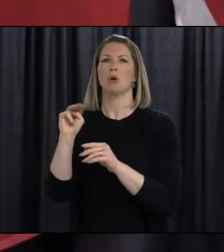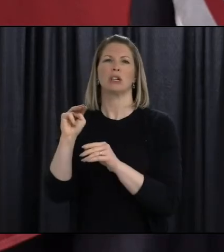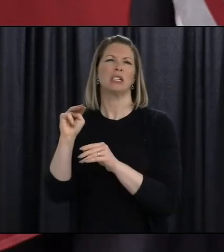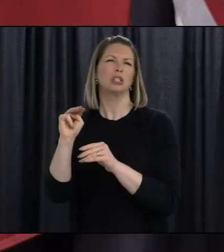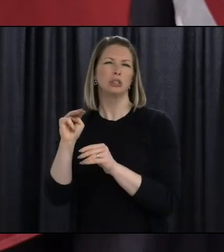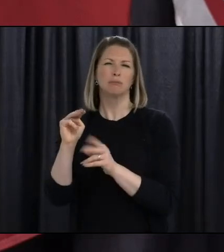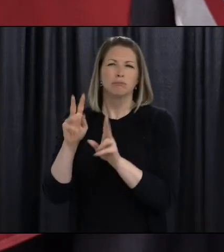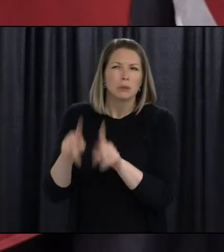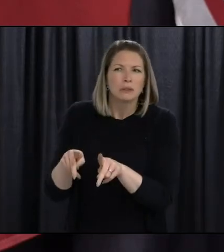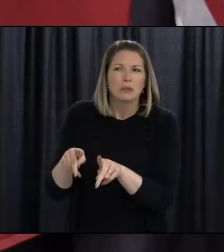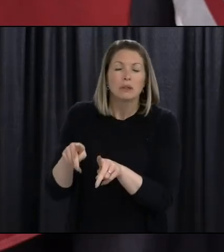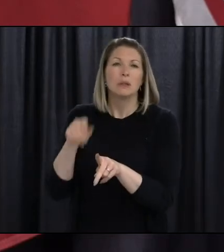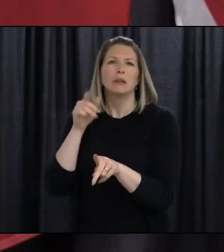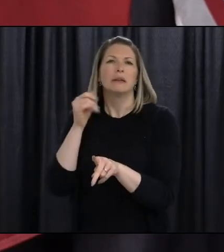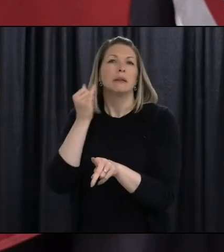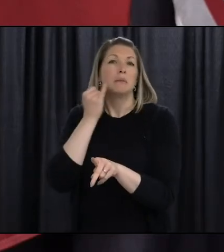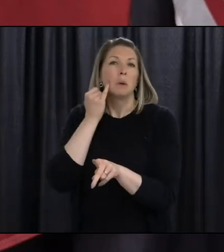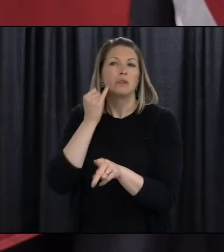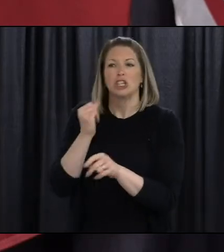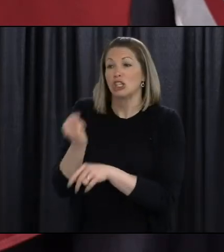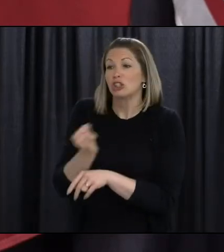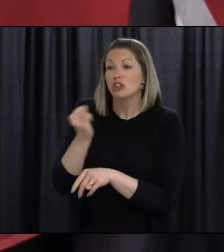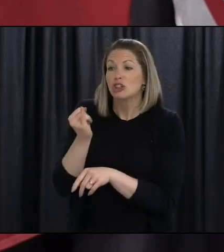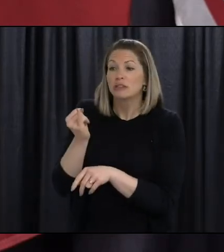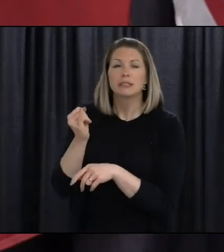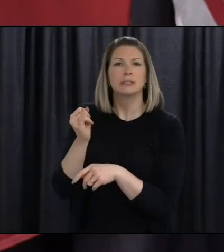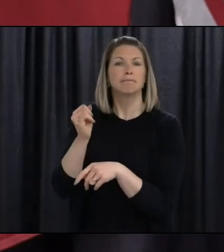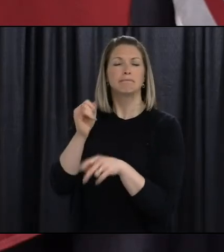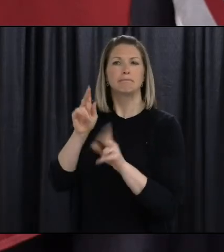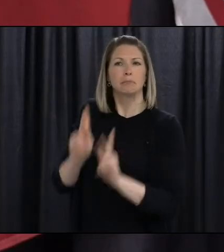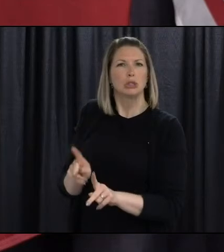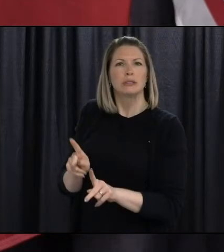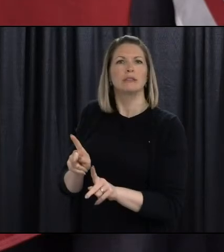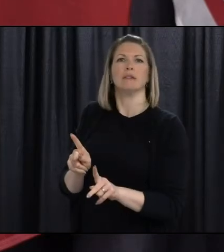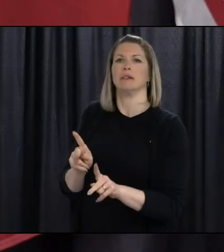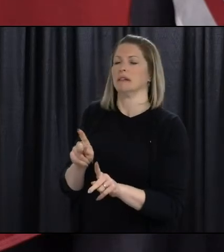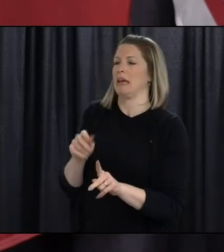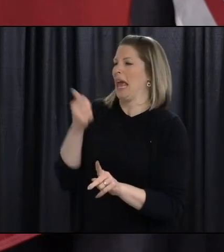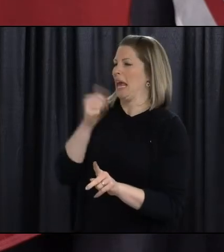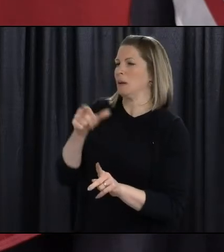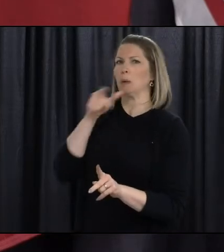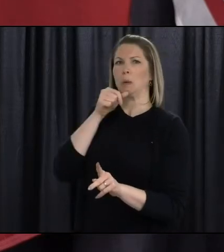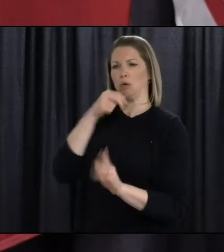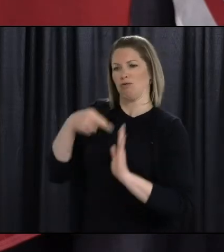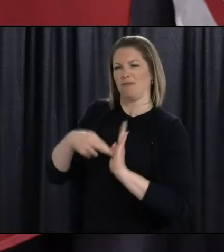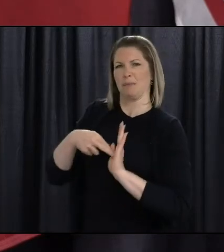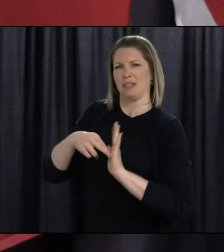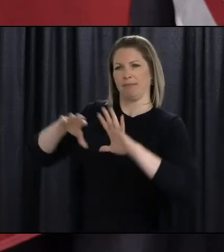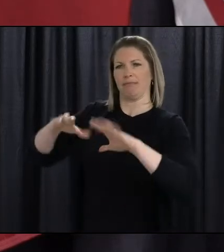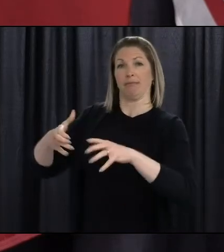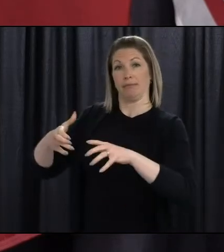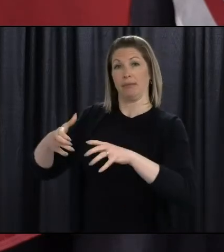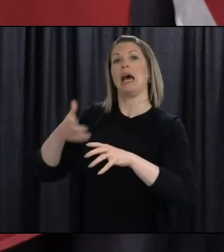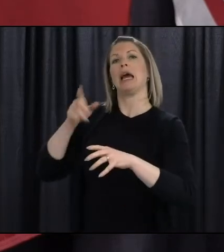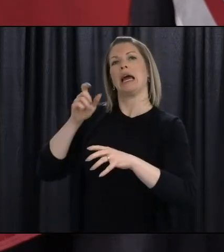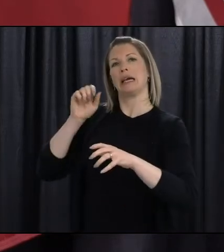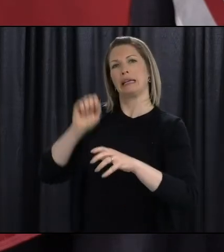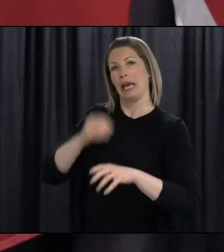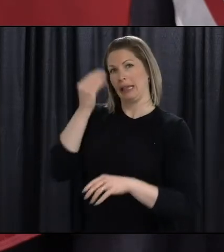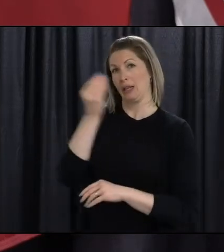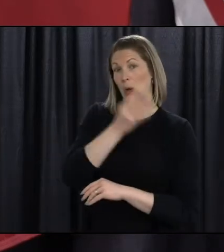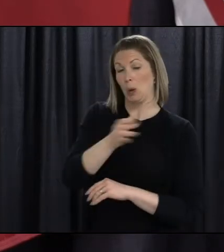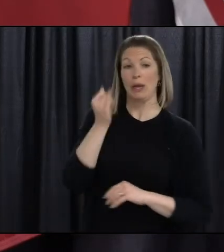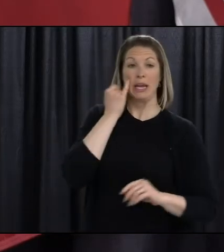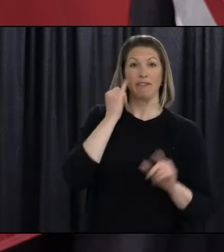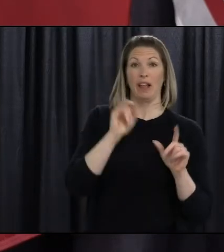insurance company as an example, or if you're an insurance adjuster or an agent, representative or brokers, we want to let you know that if you didn't